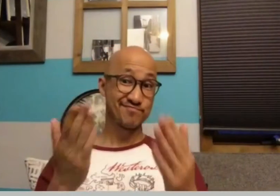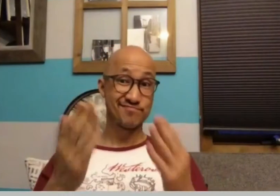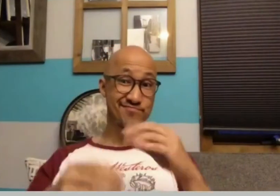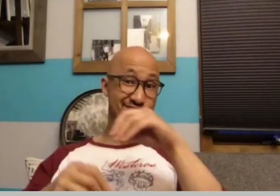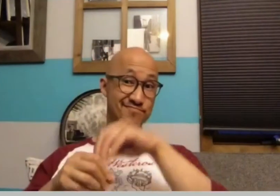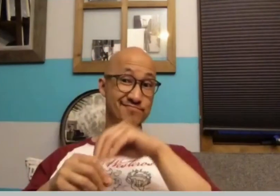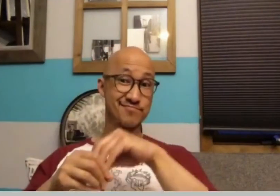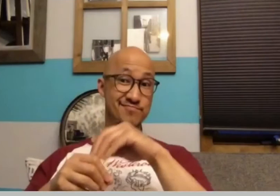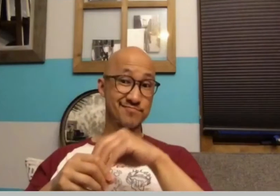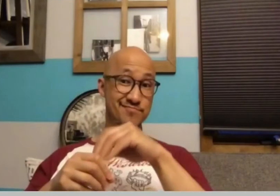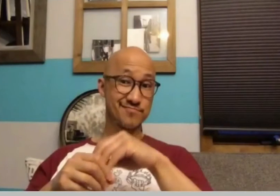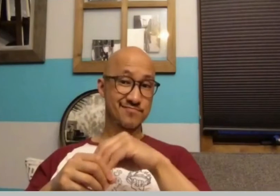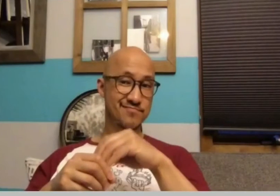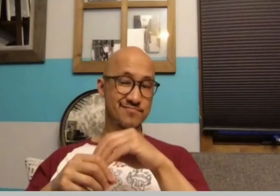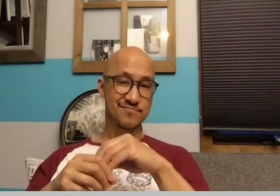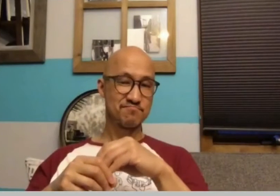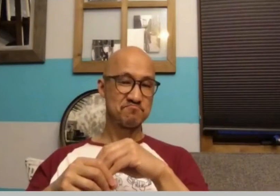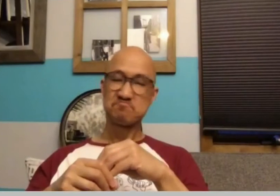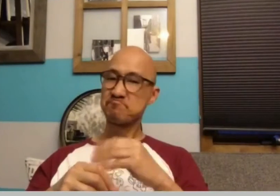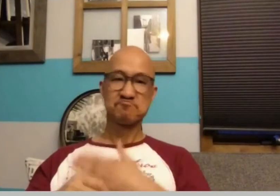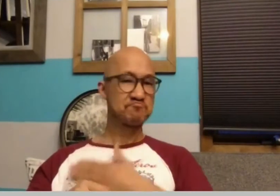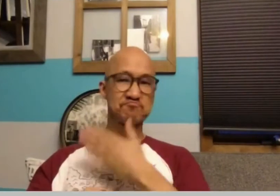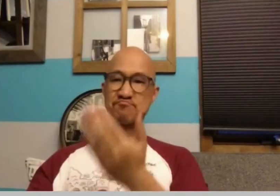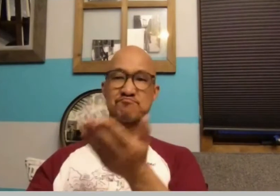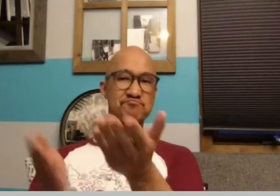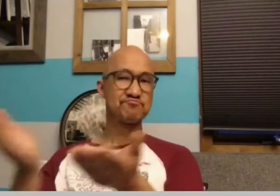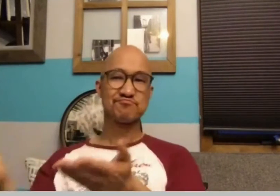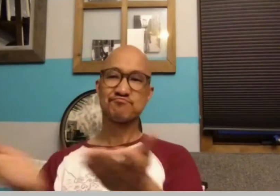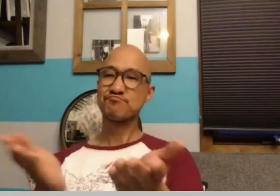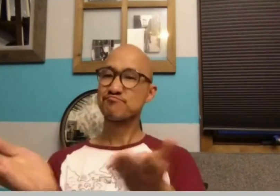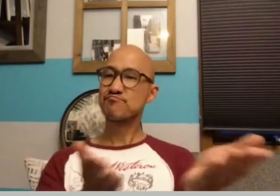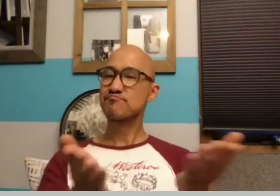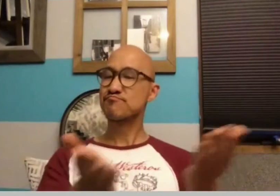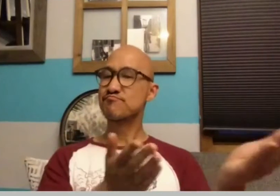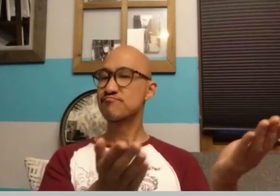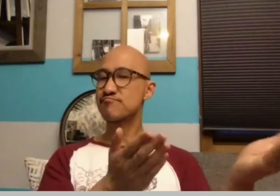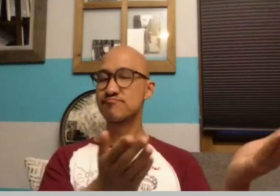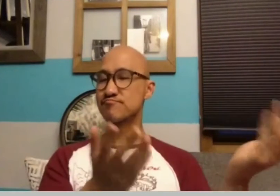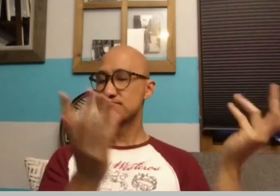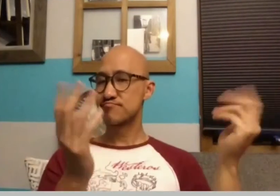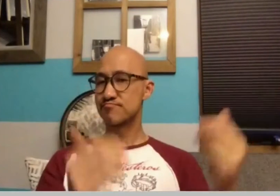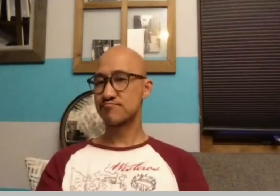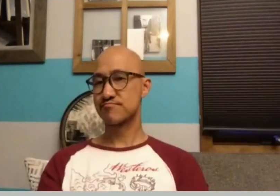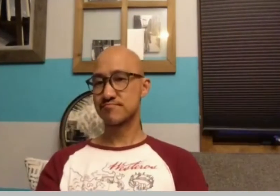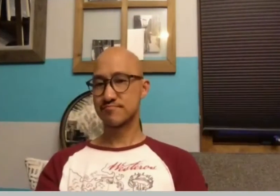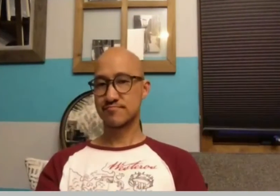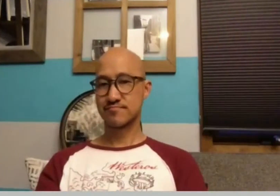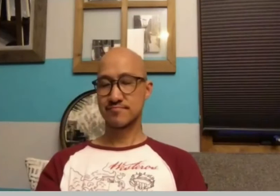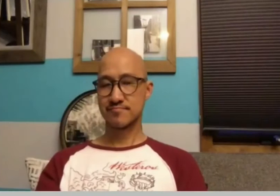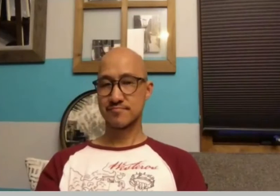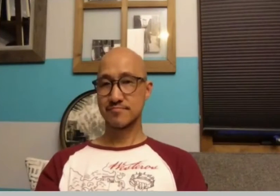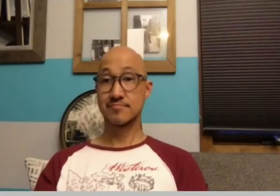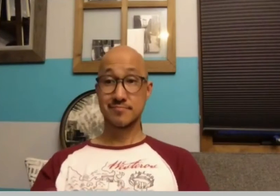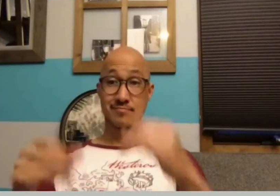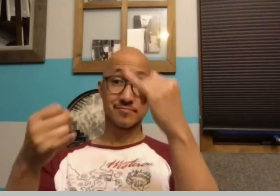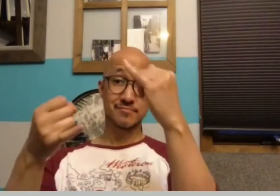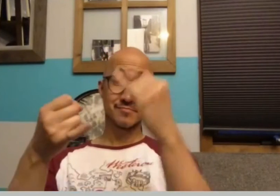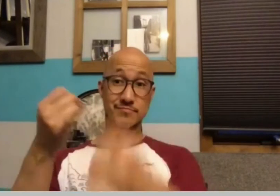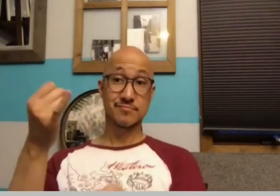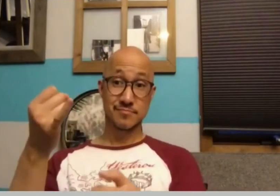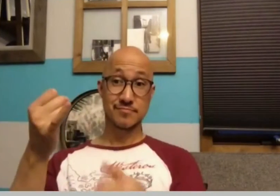love them as well. There are physical needs as well as spiritual needs that need to be met. The last warning is about idol